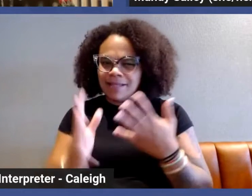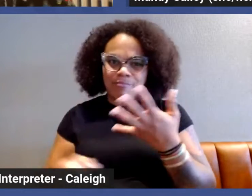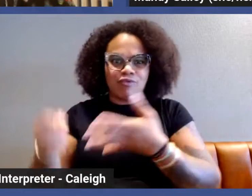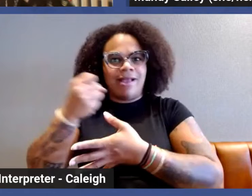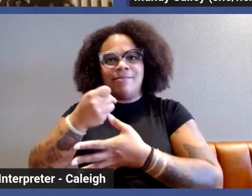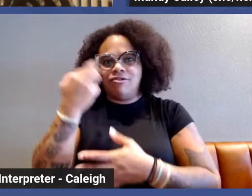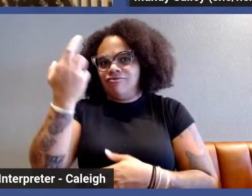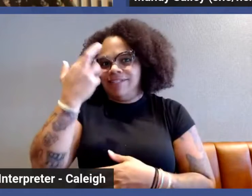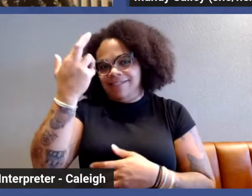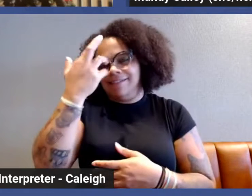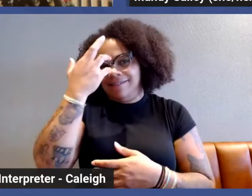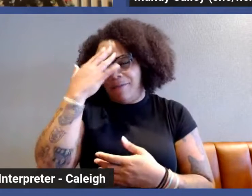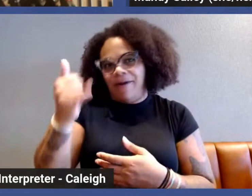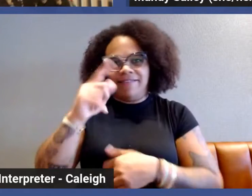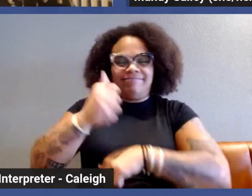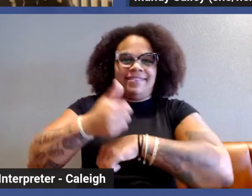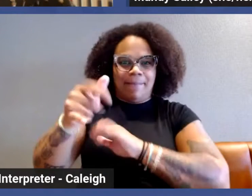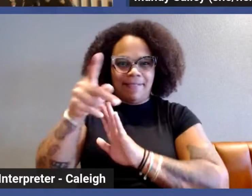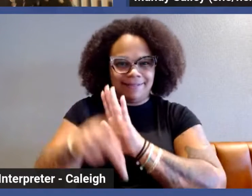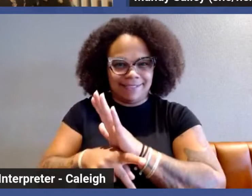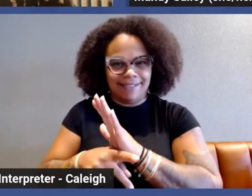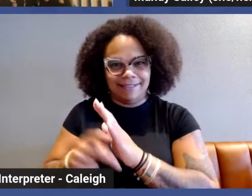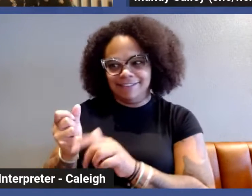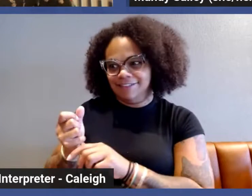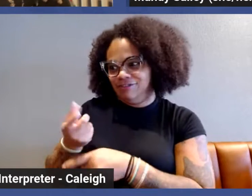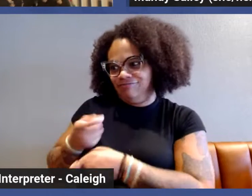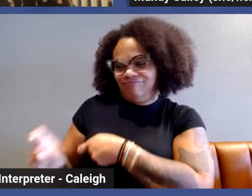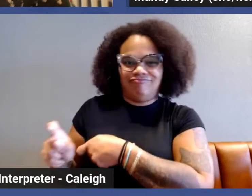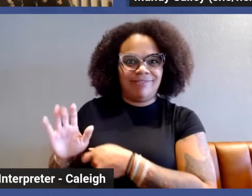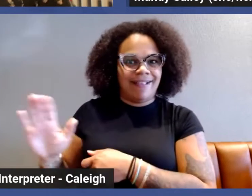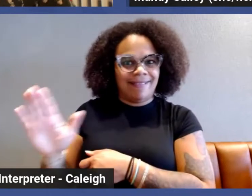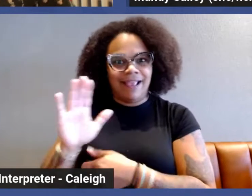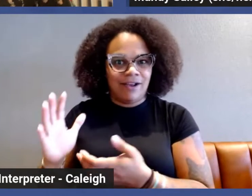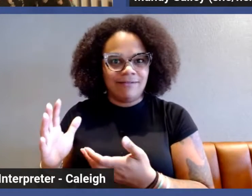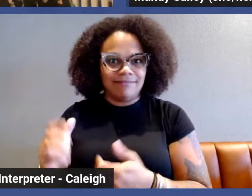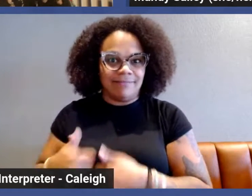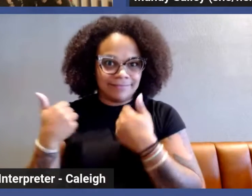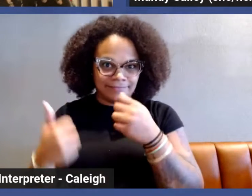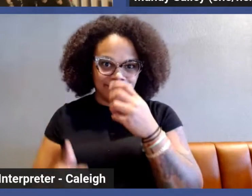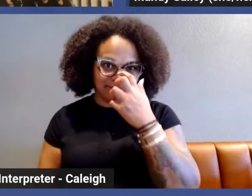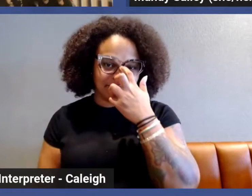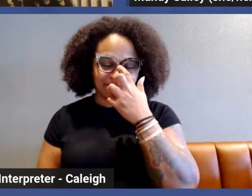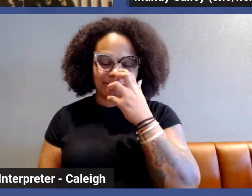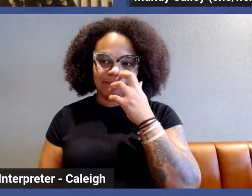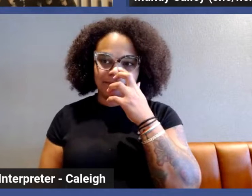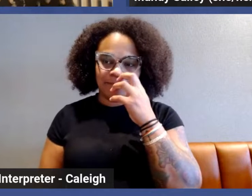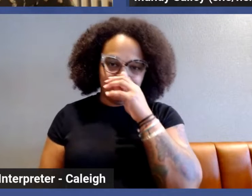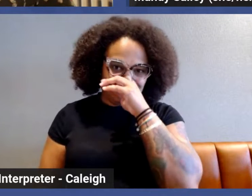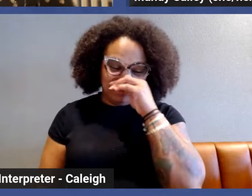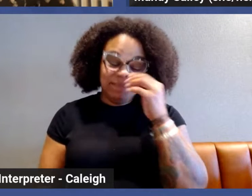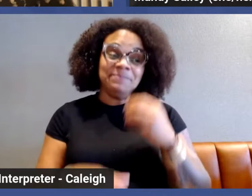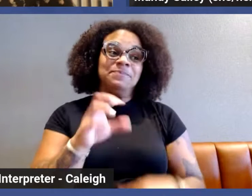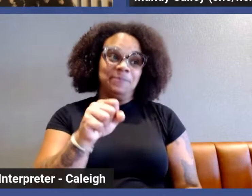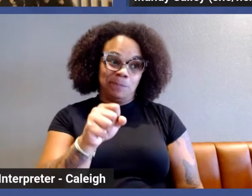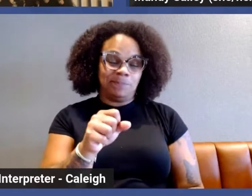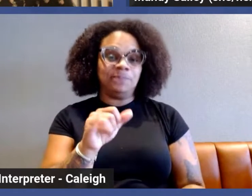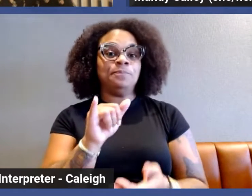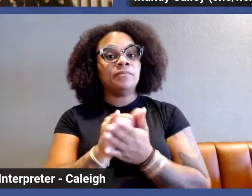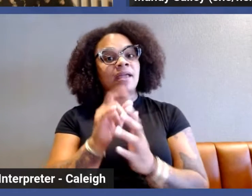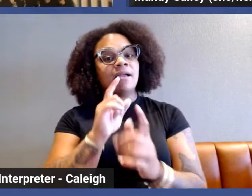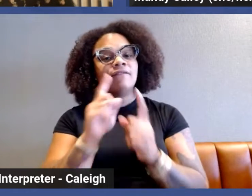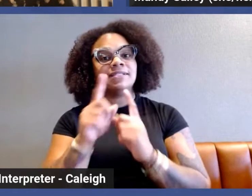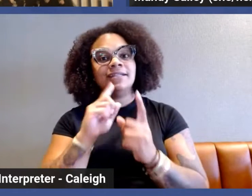desired collateral damage, right? Right. So. Absolutely. It's a conversation that